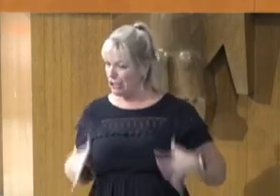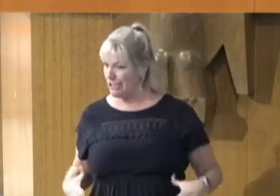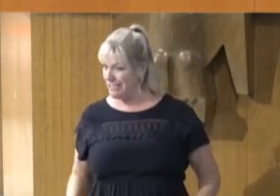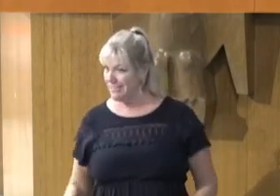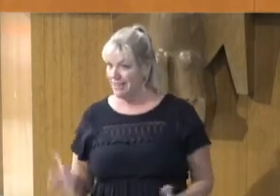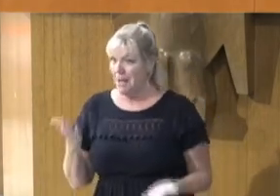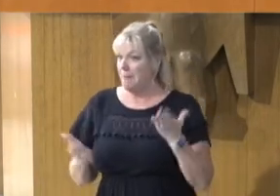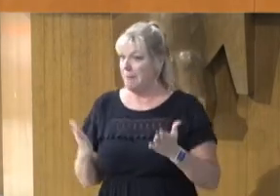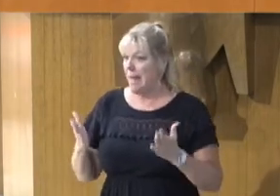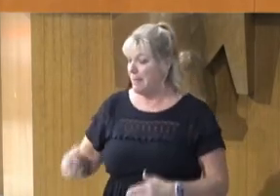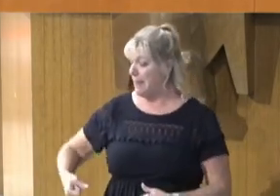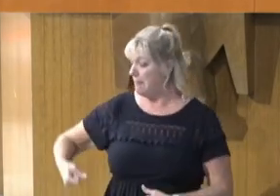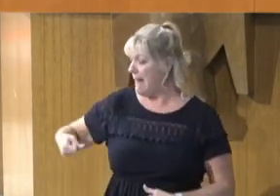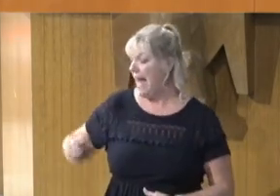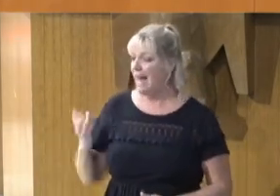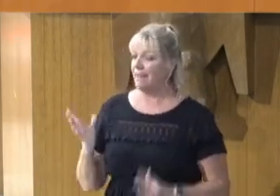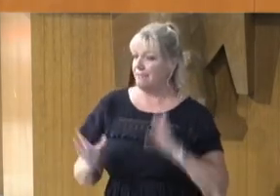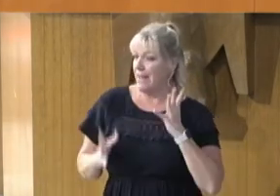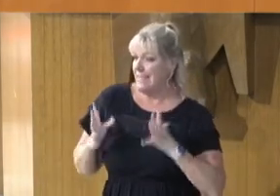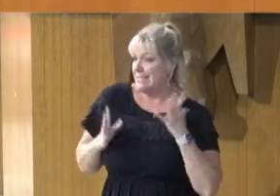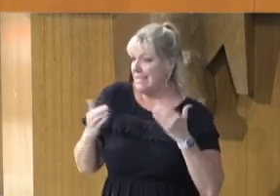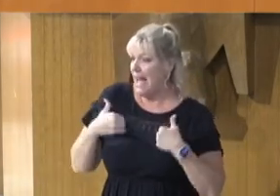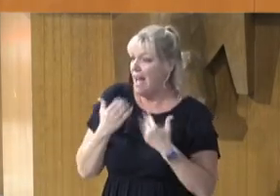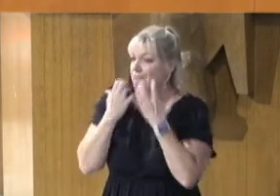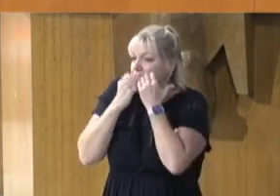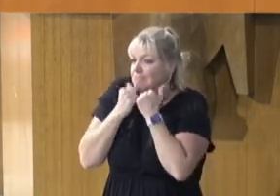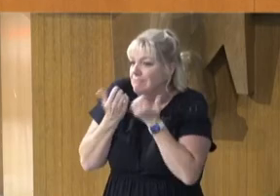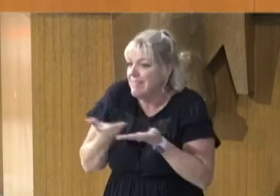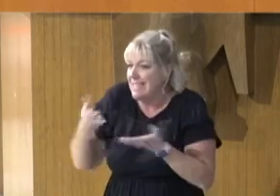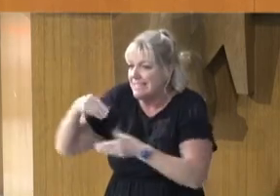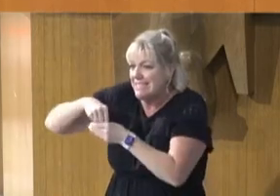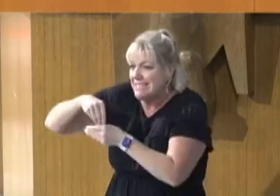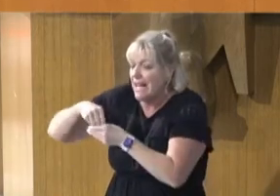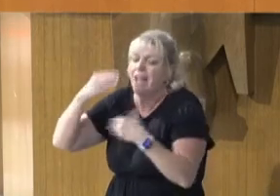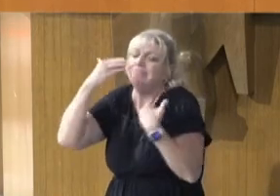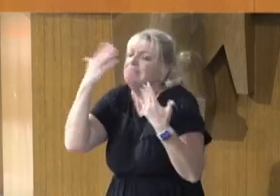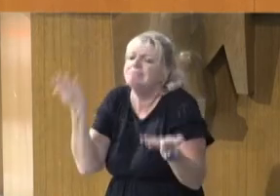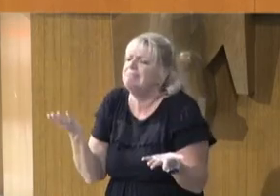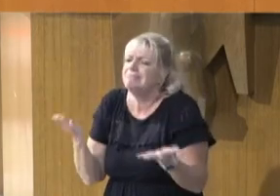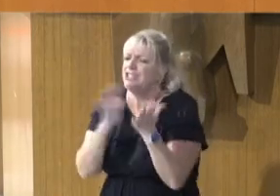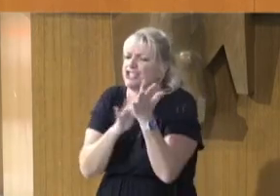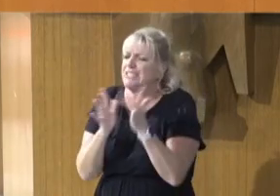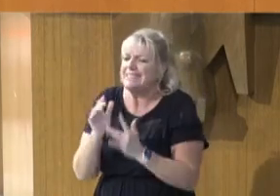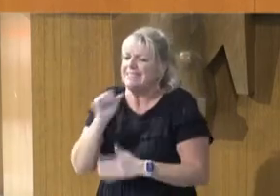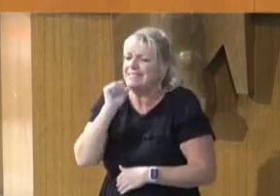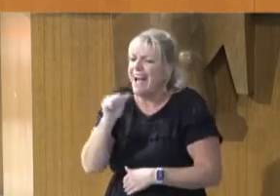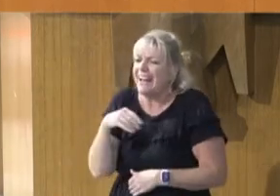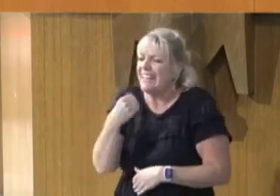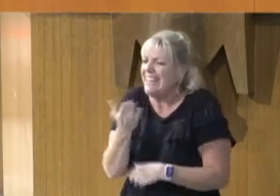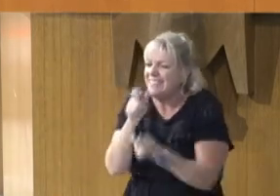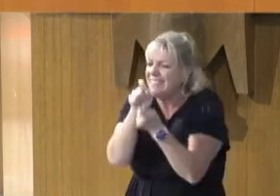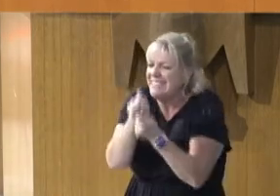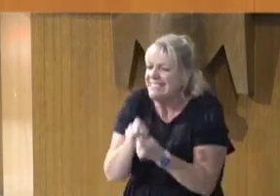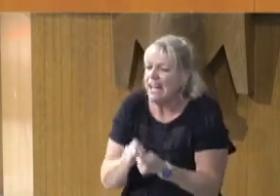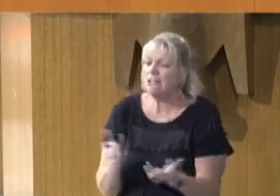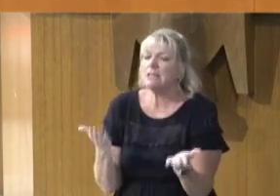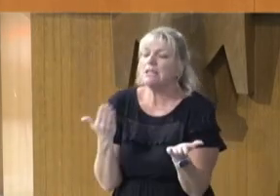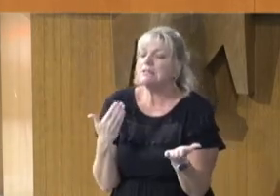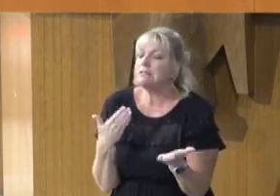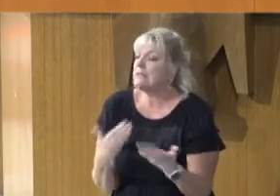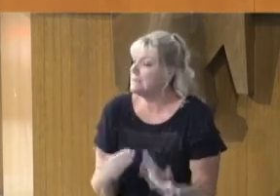carrying a fancy bag of treasures. Jesus leaves all those details out to emphasize that it does